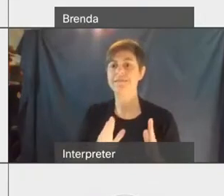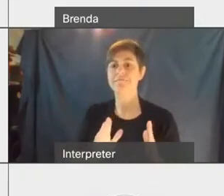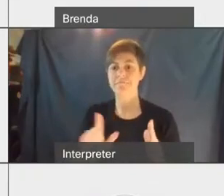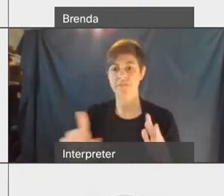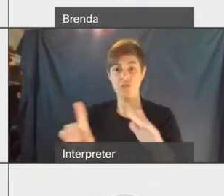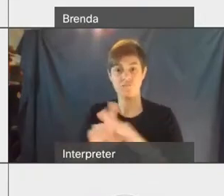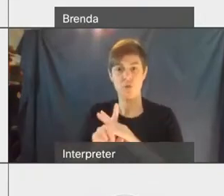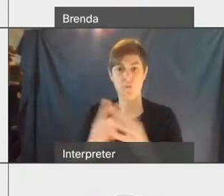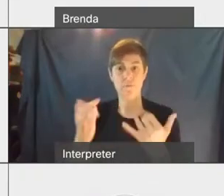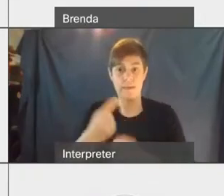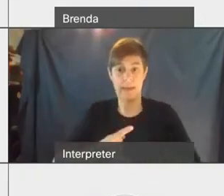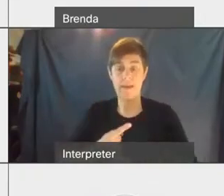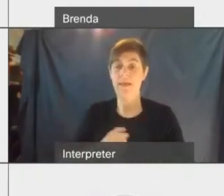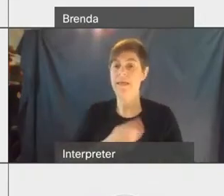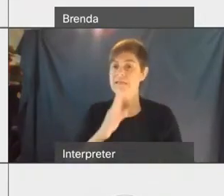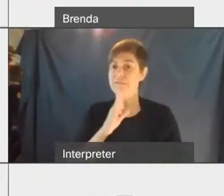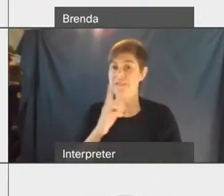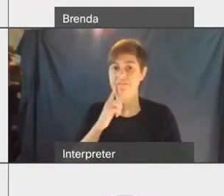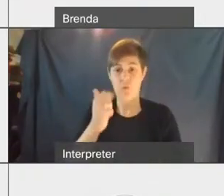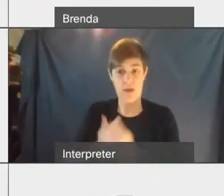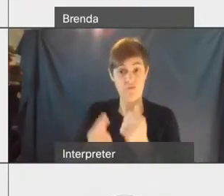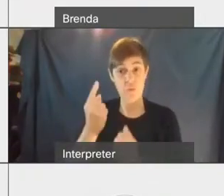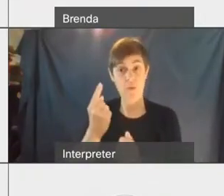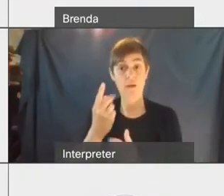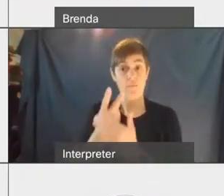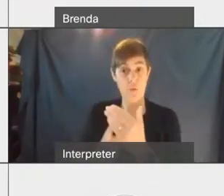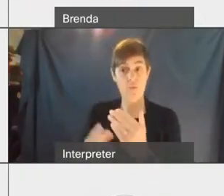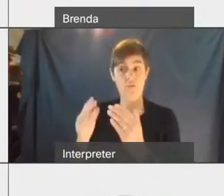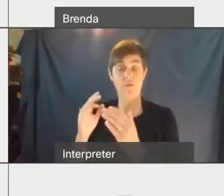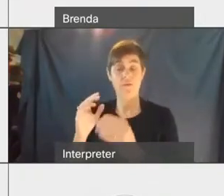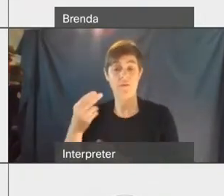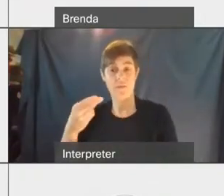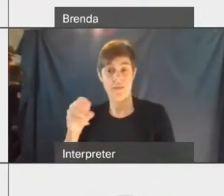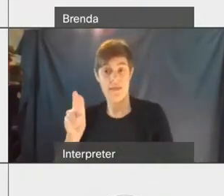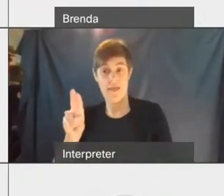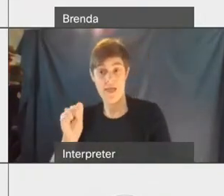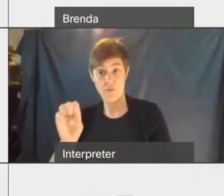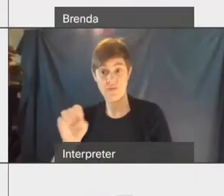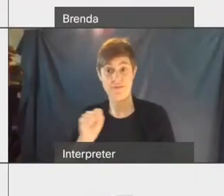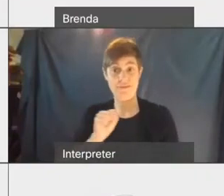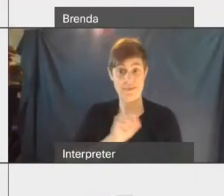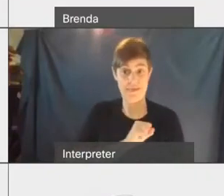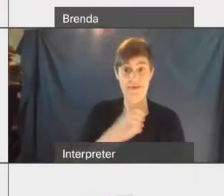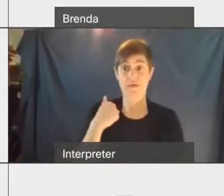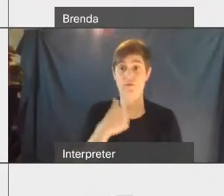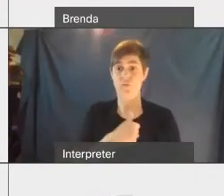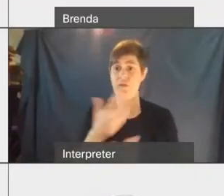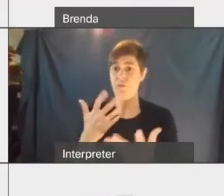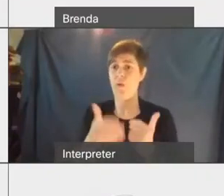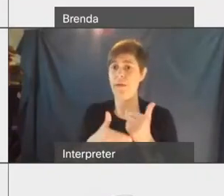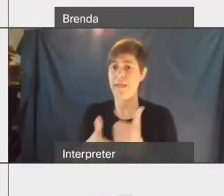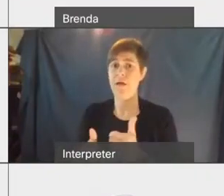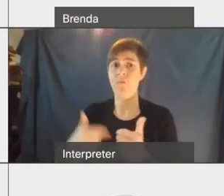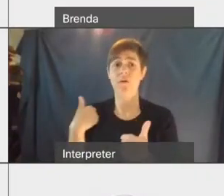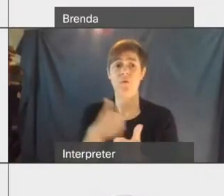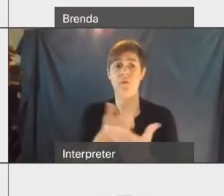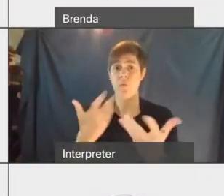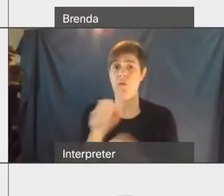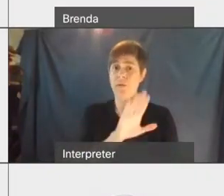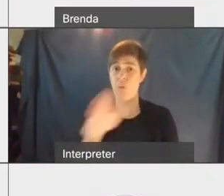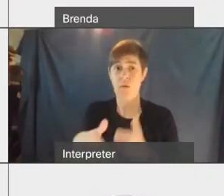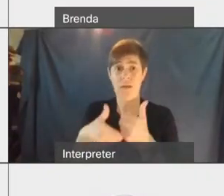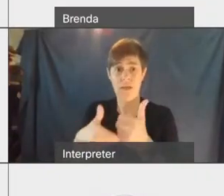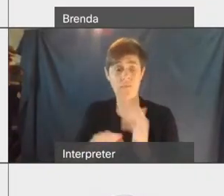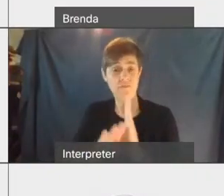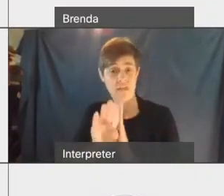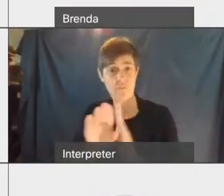for everyone on both the House and the Senate side that we want to help. We want your help in developing